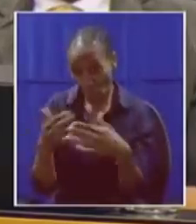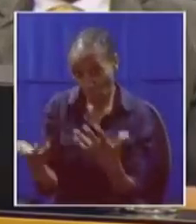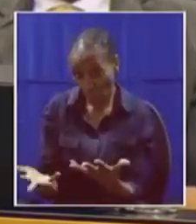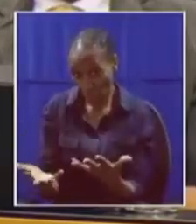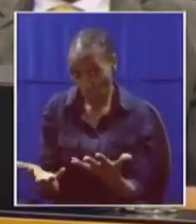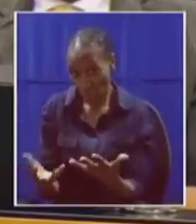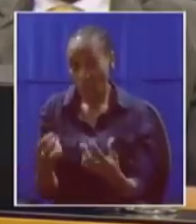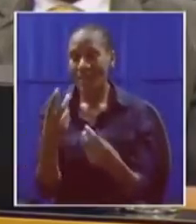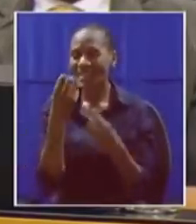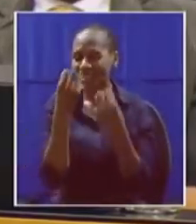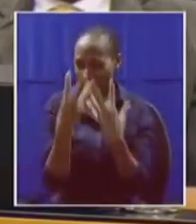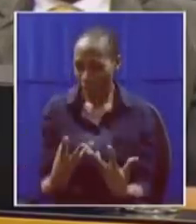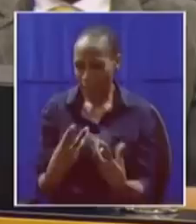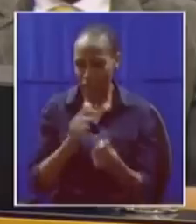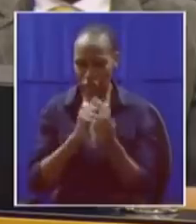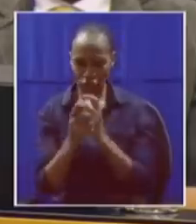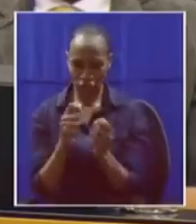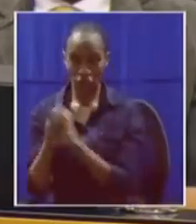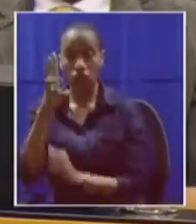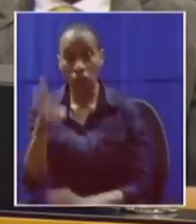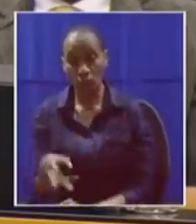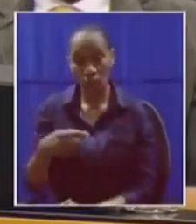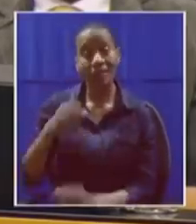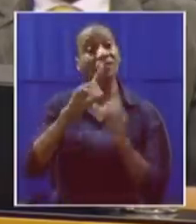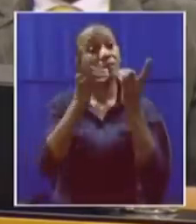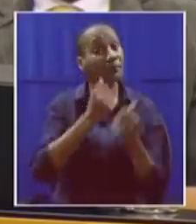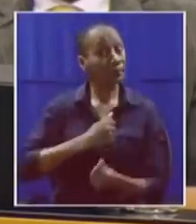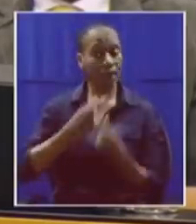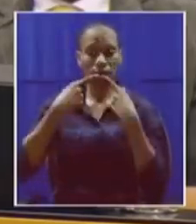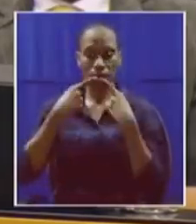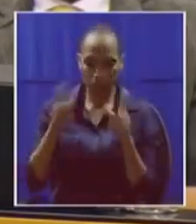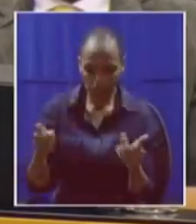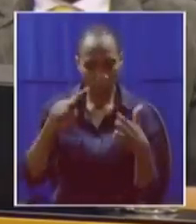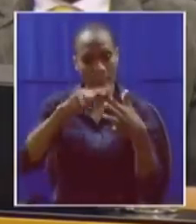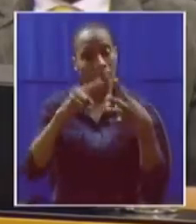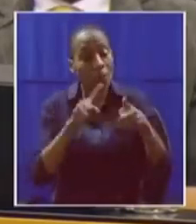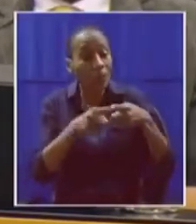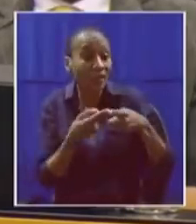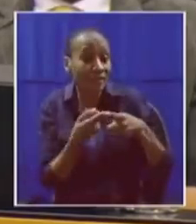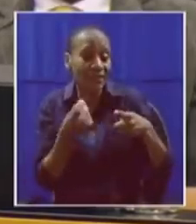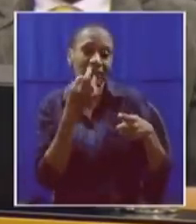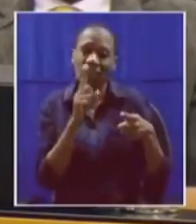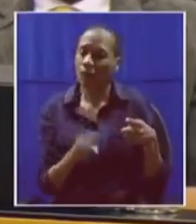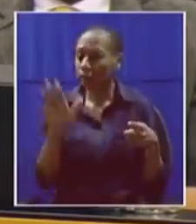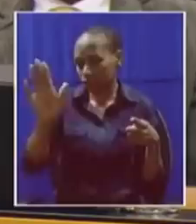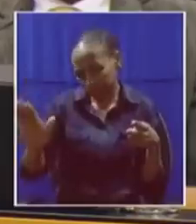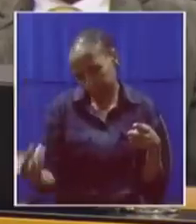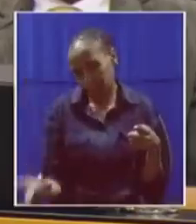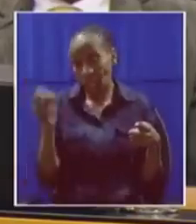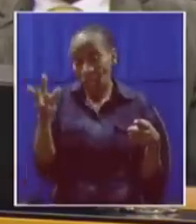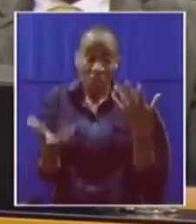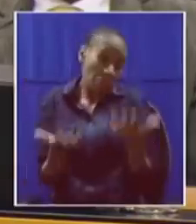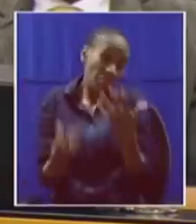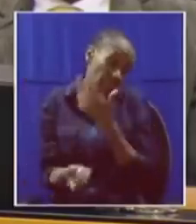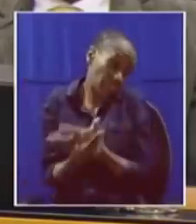numbers around, we are making the point that says, listen, if there is a possibility,